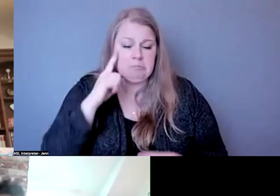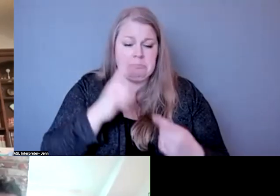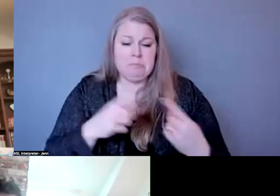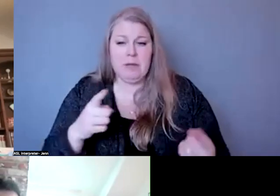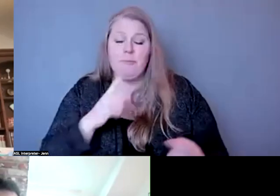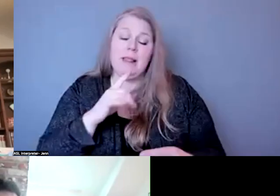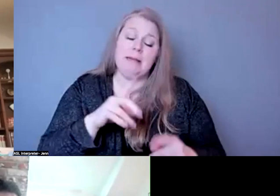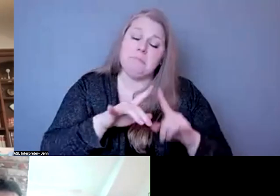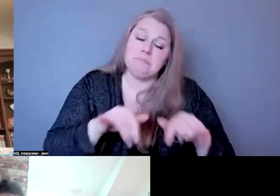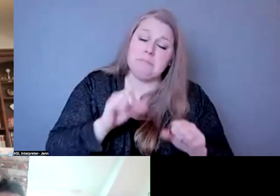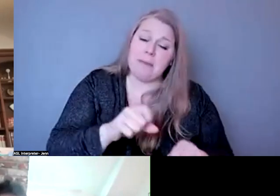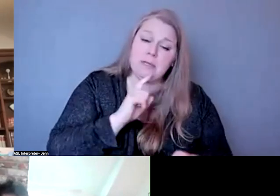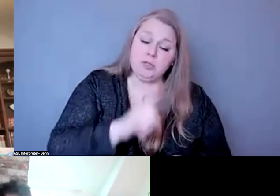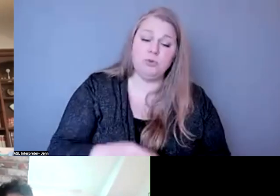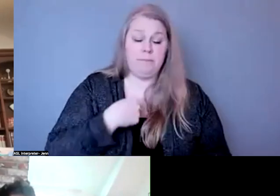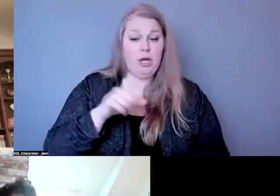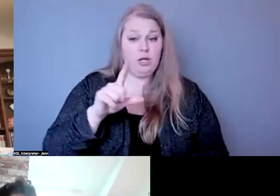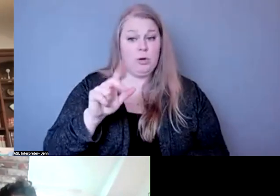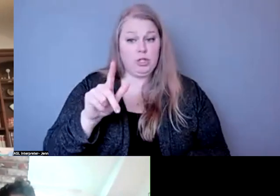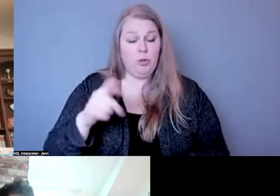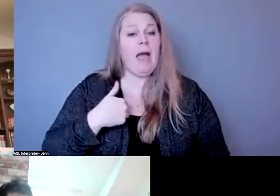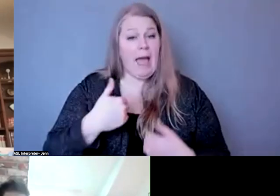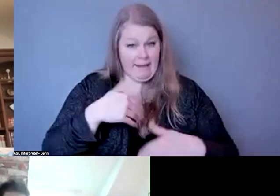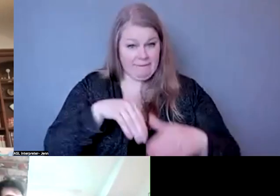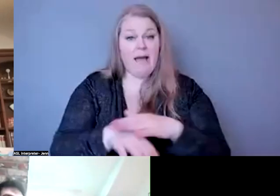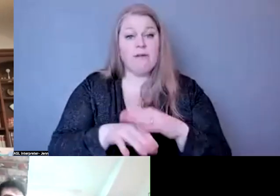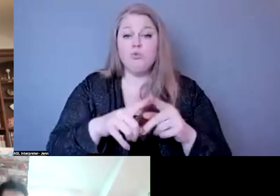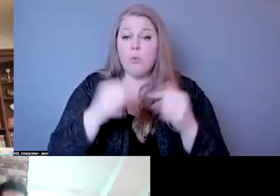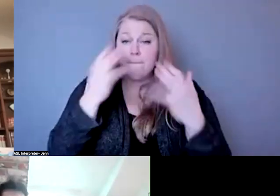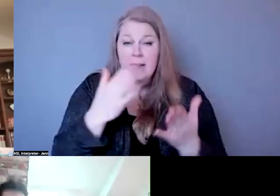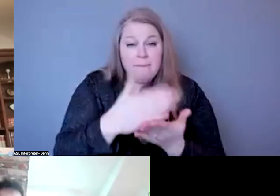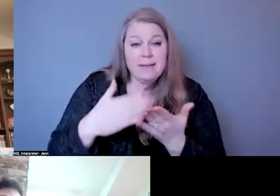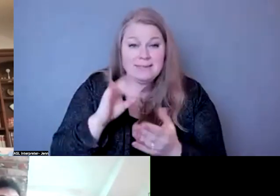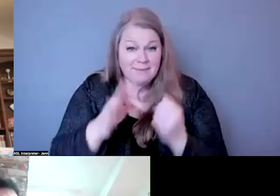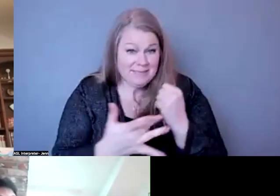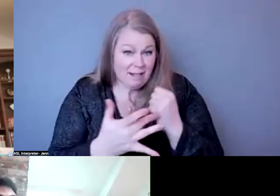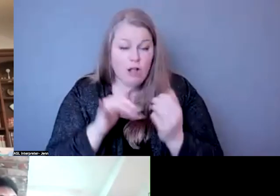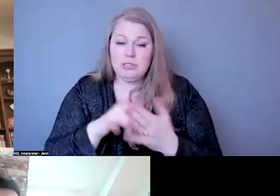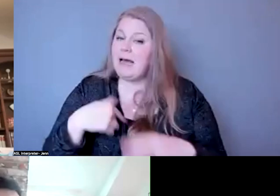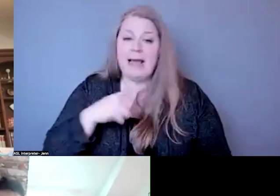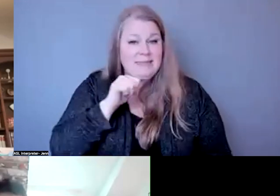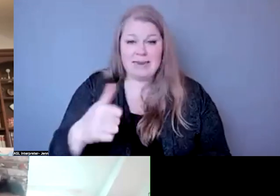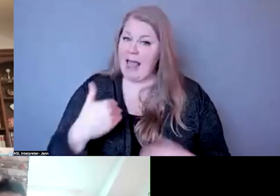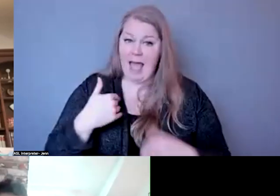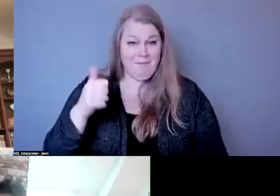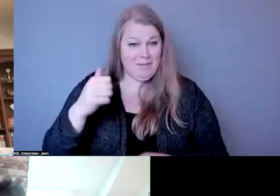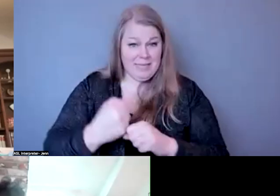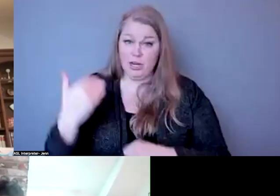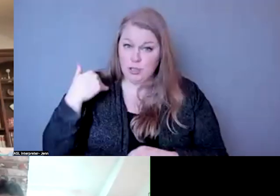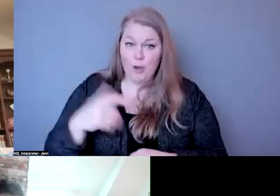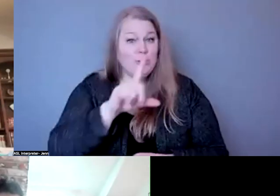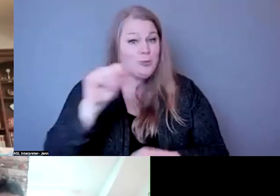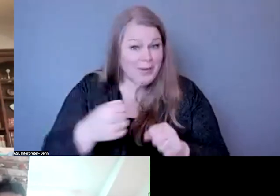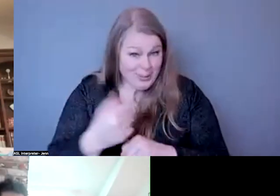that in 2023, I as a blind person have access to many pieces of technology that I did not 10 years ago, 20 years